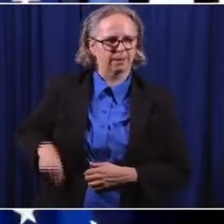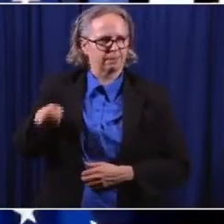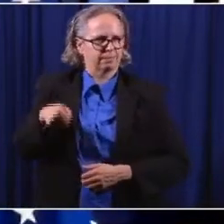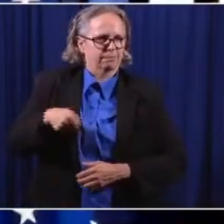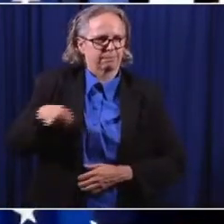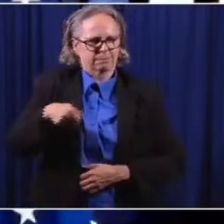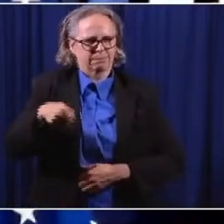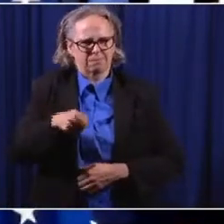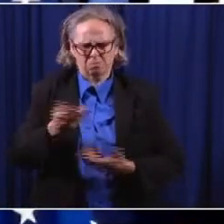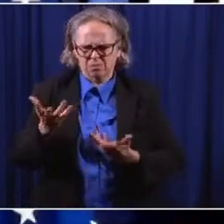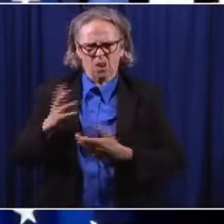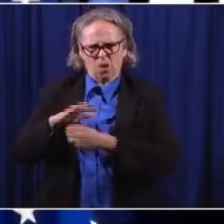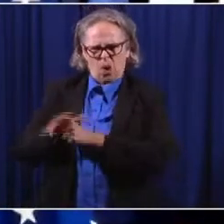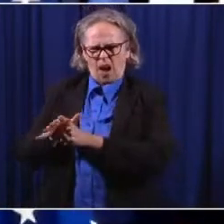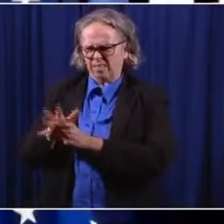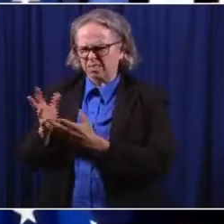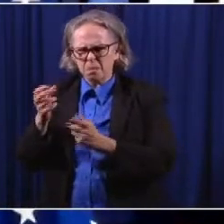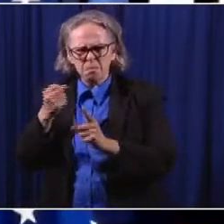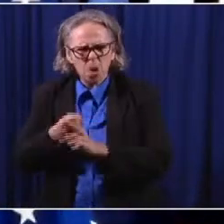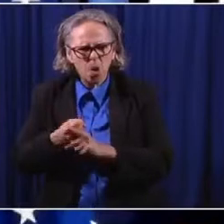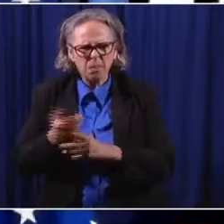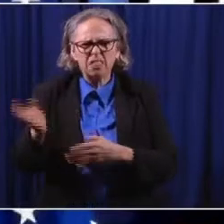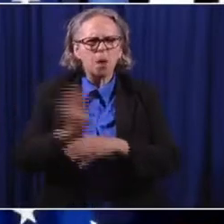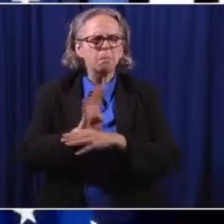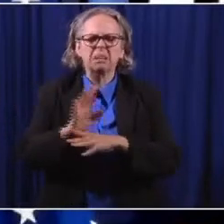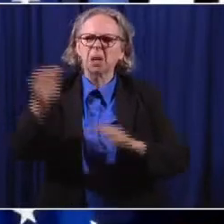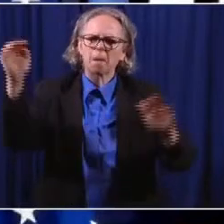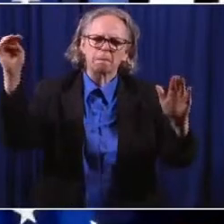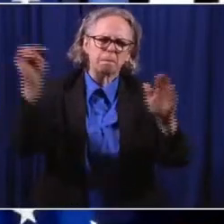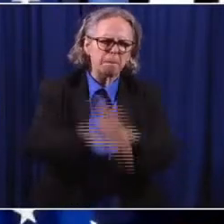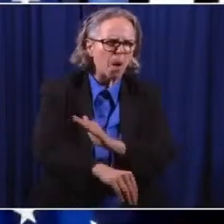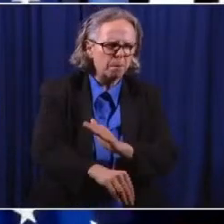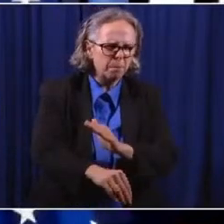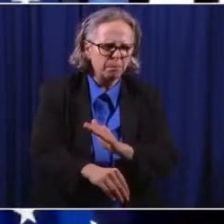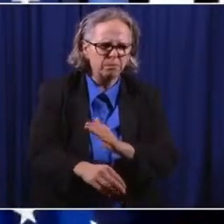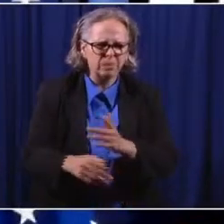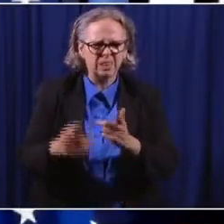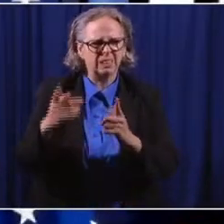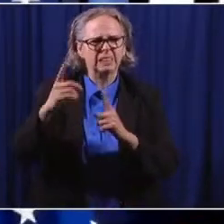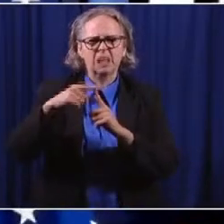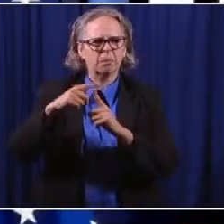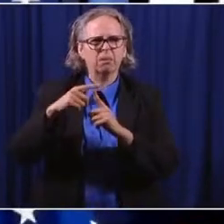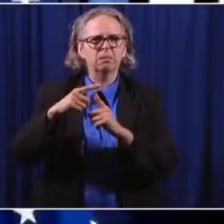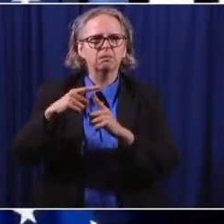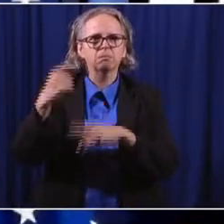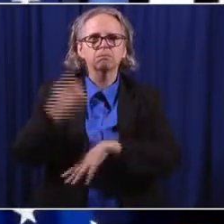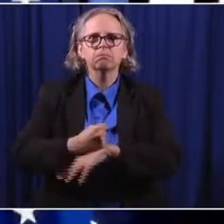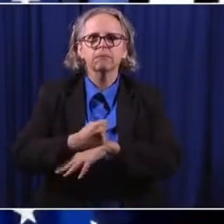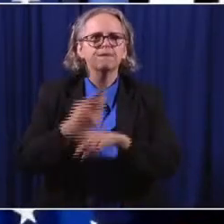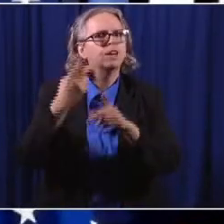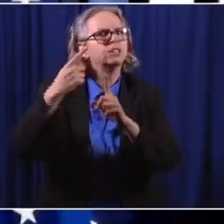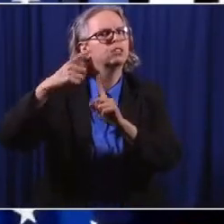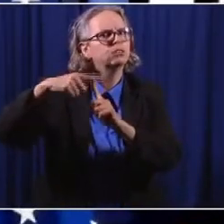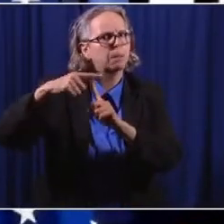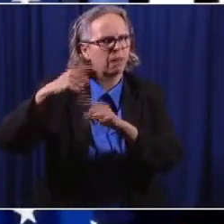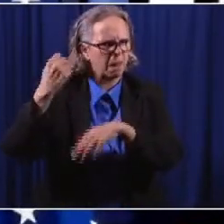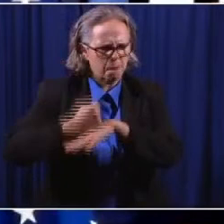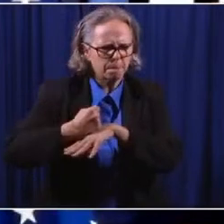the pandemic, and they temporarily shut down, but they